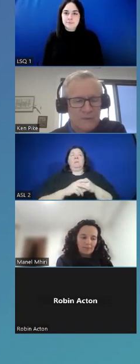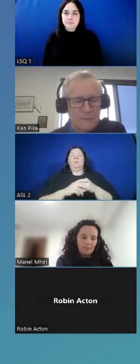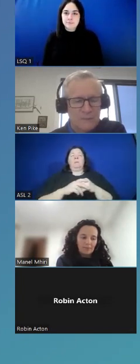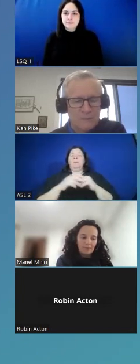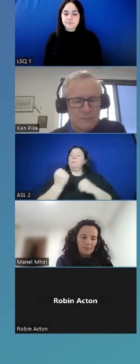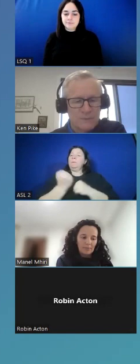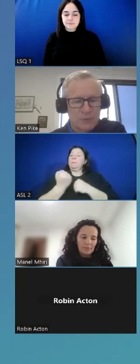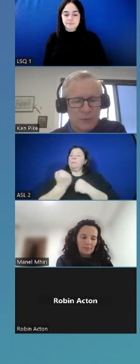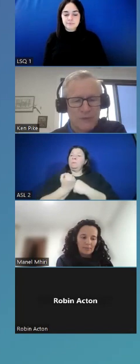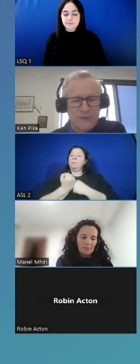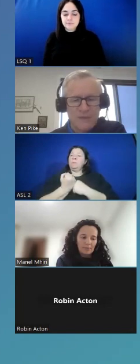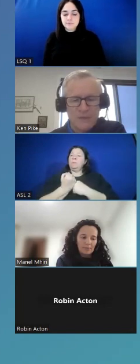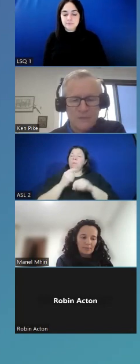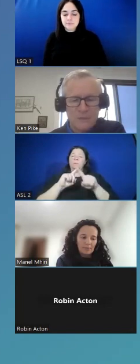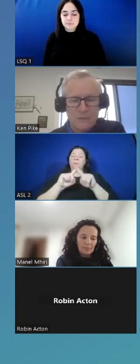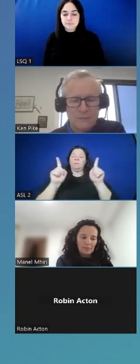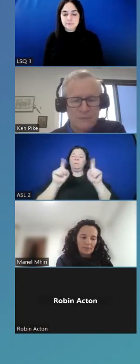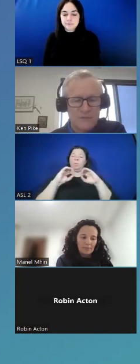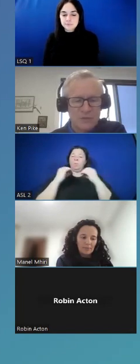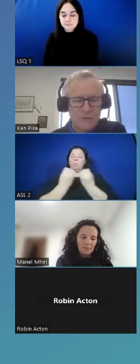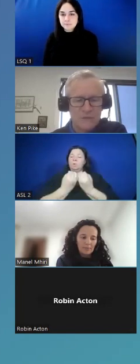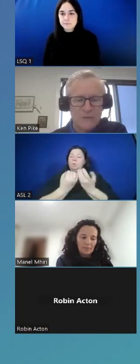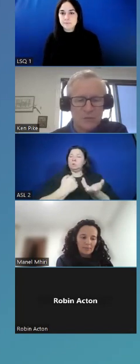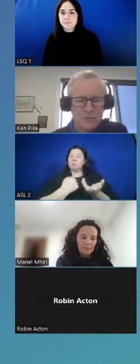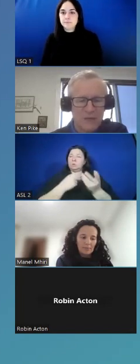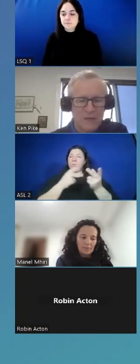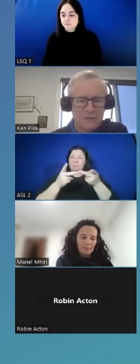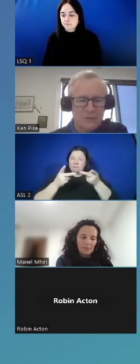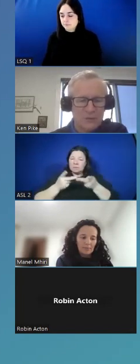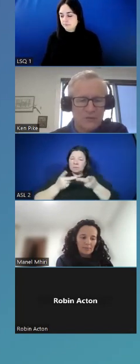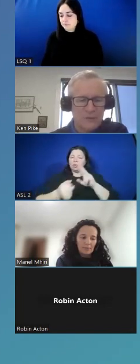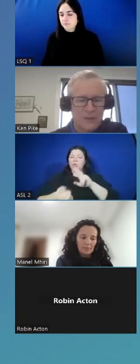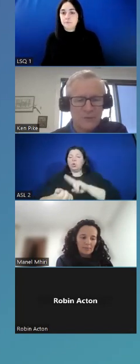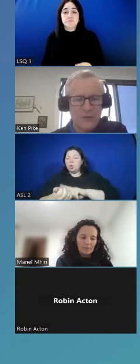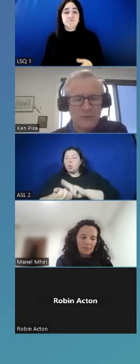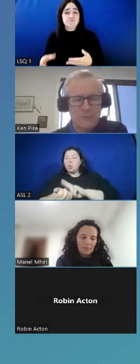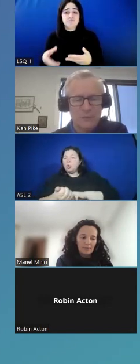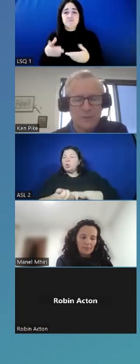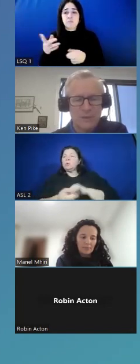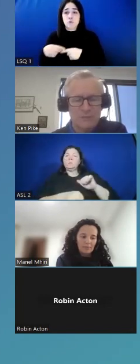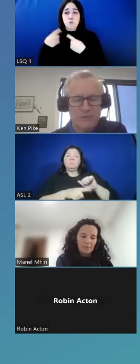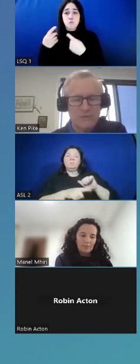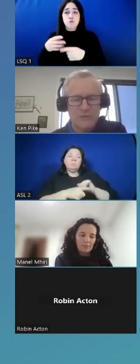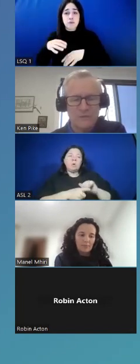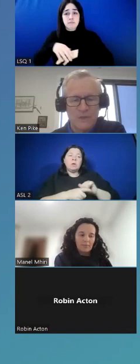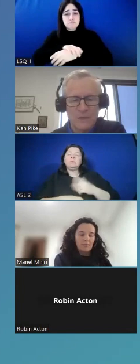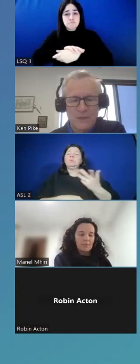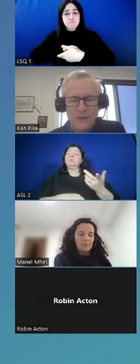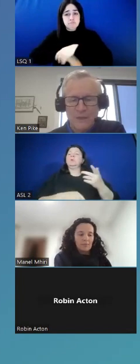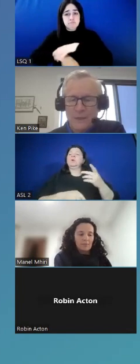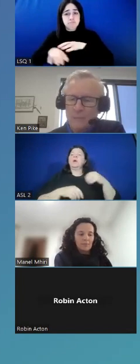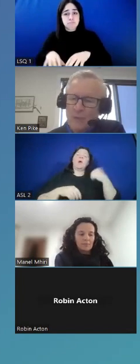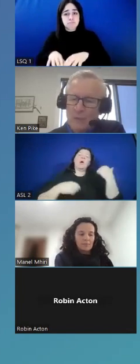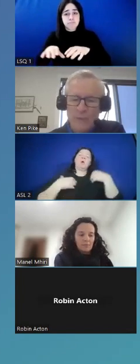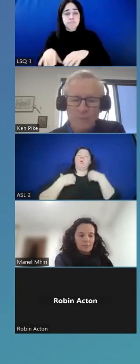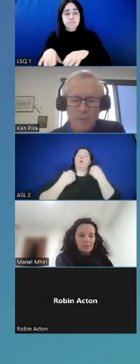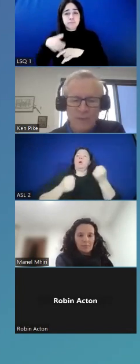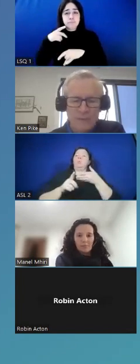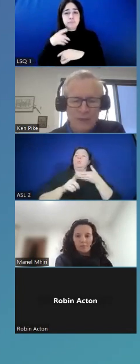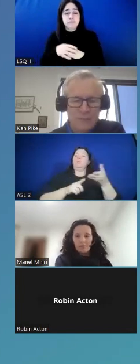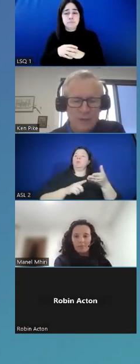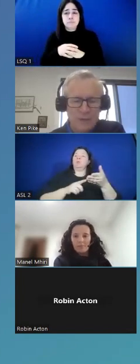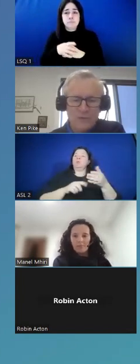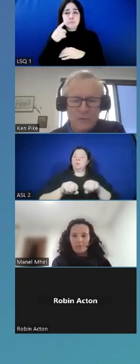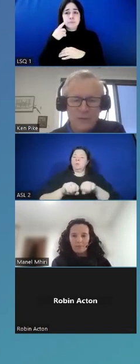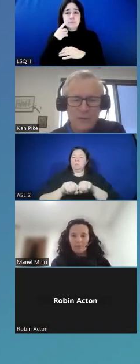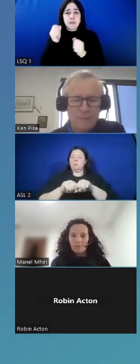support these different organizations, physicians, nurse practitioners, and other health professionals around breaking